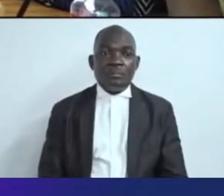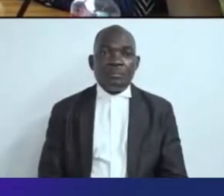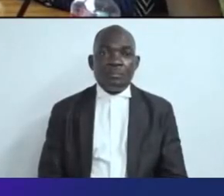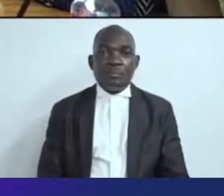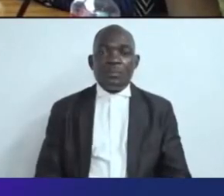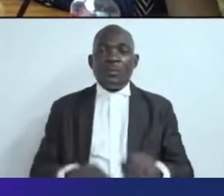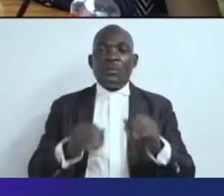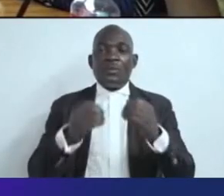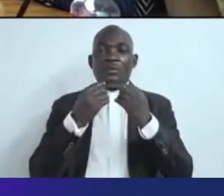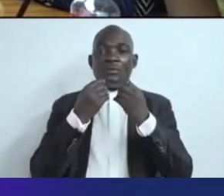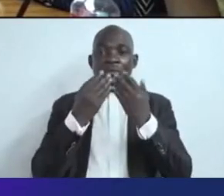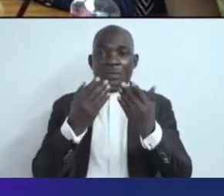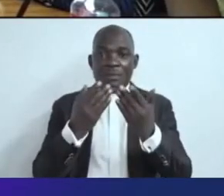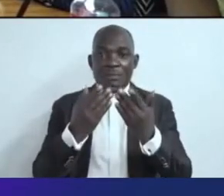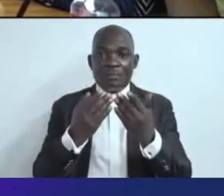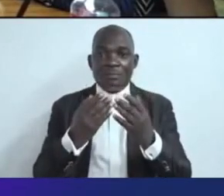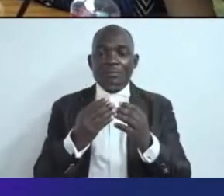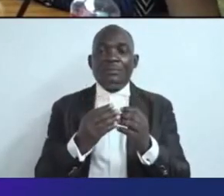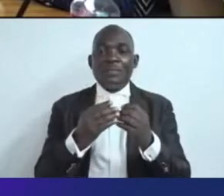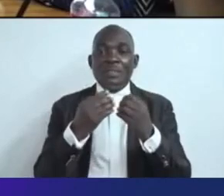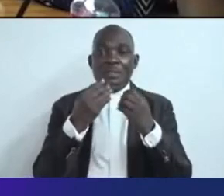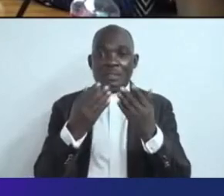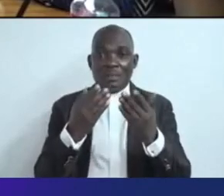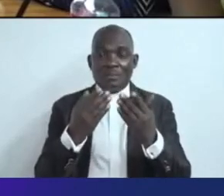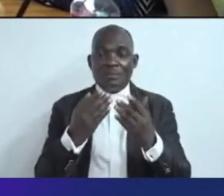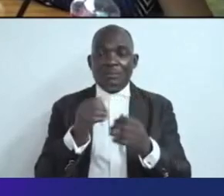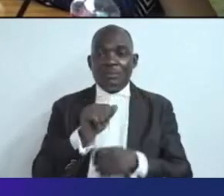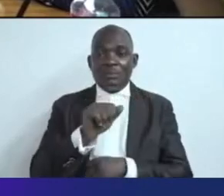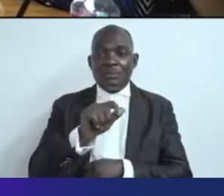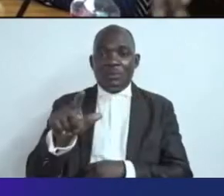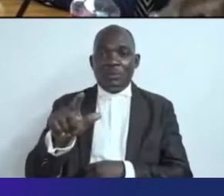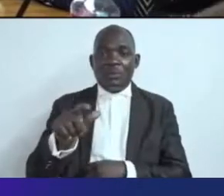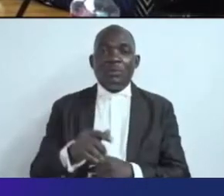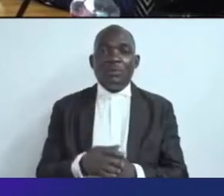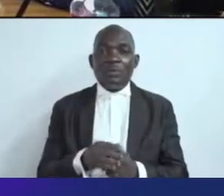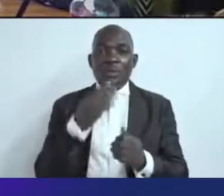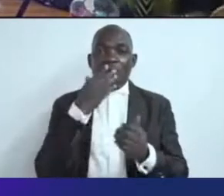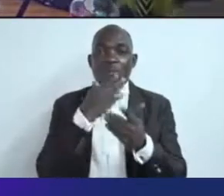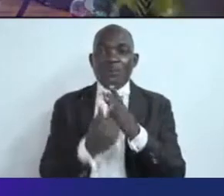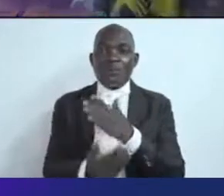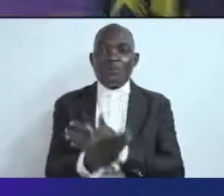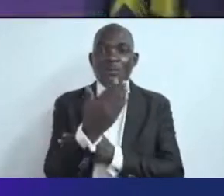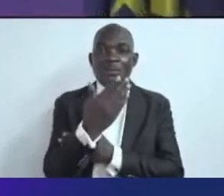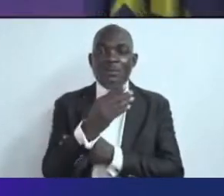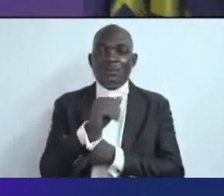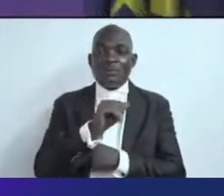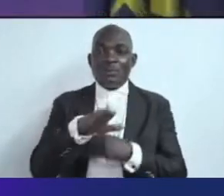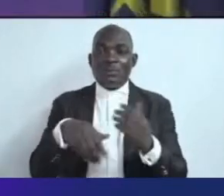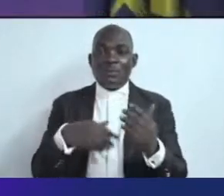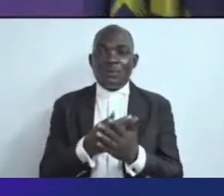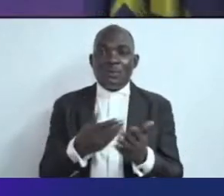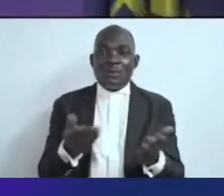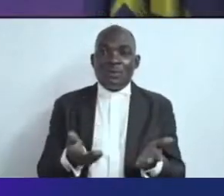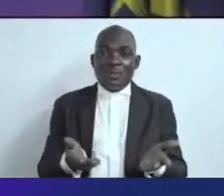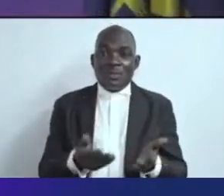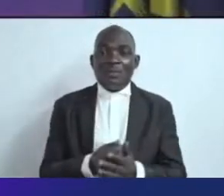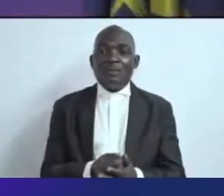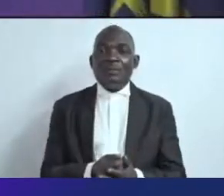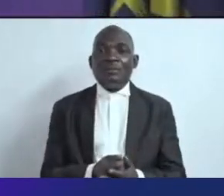Thank you very much, Sami, and good morning, ladies and gentlemen of the